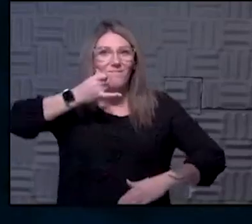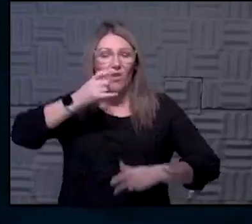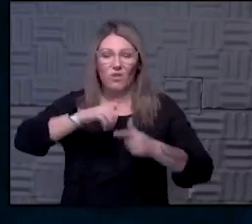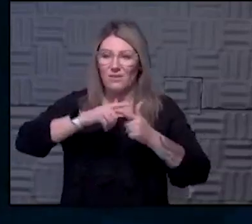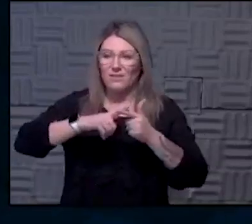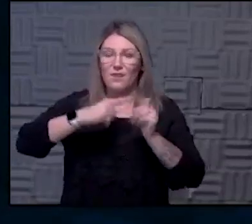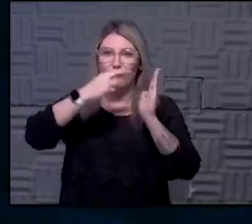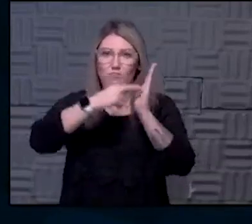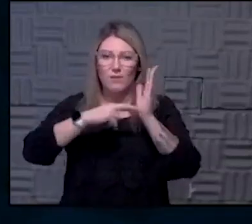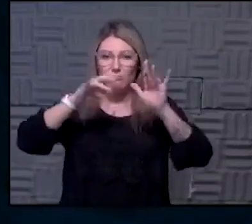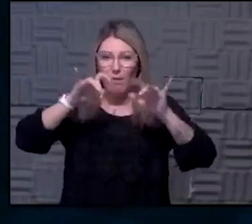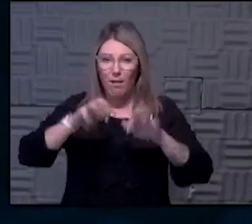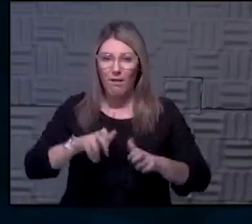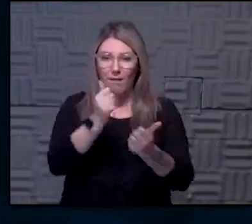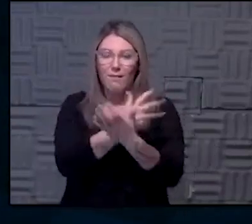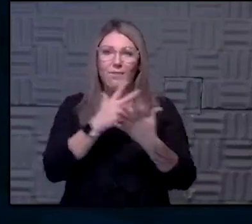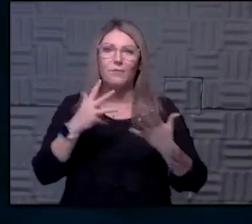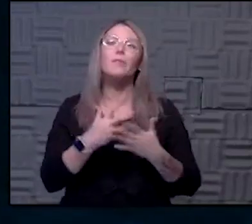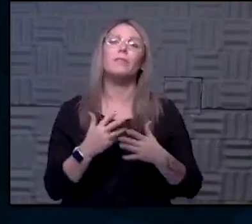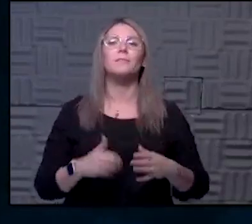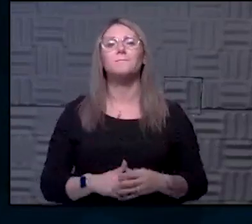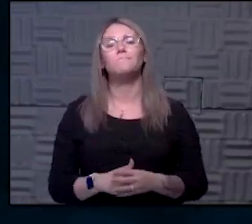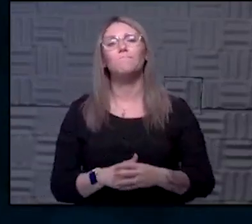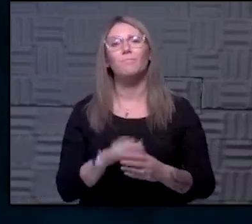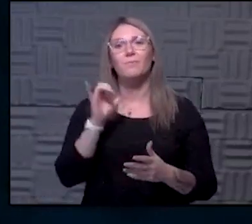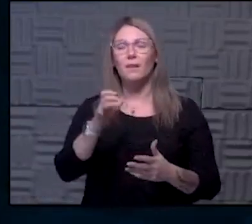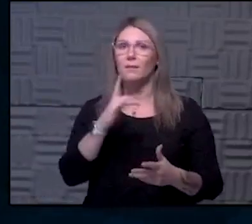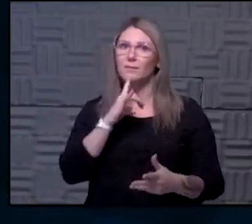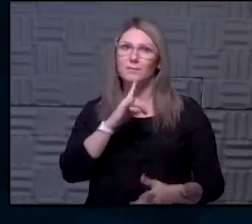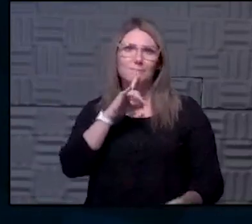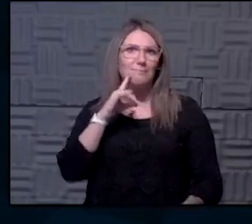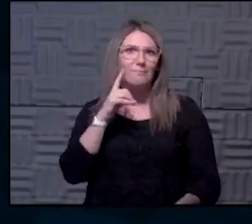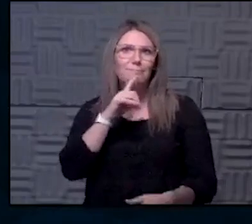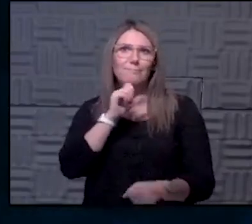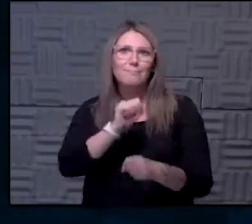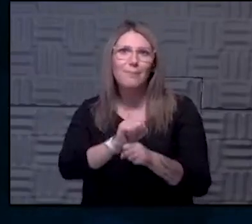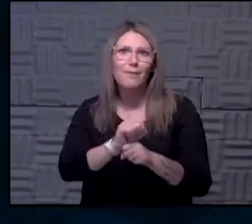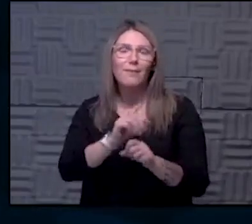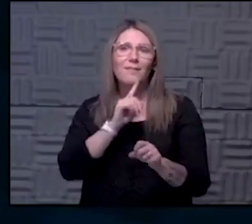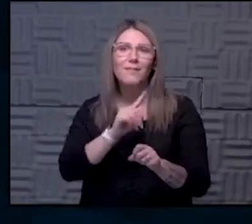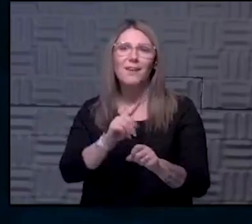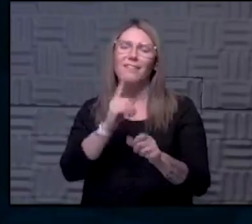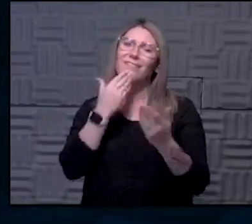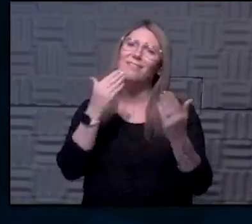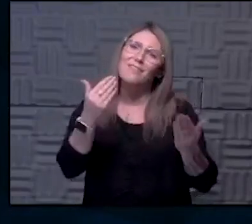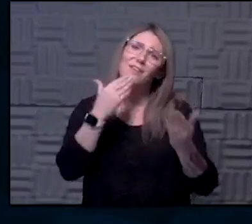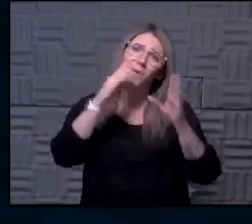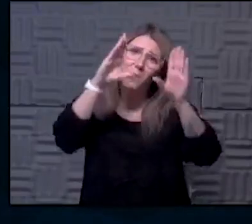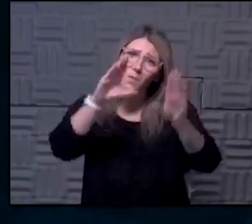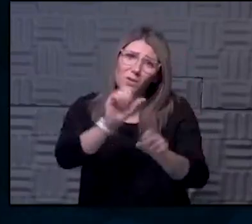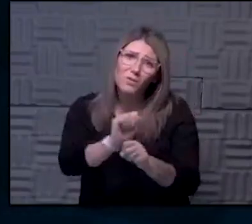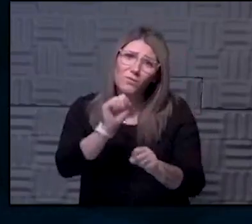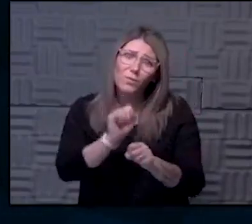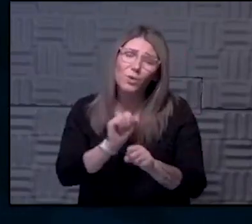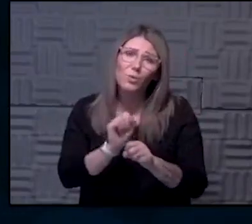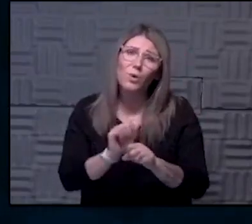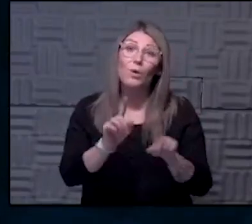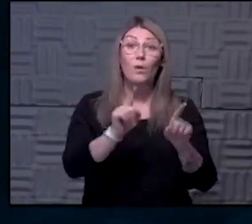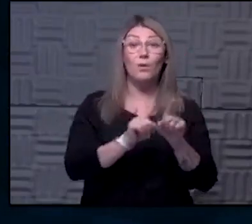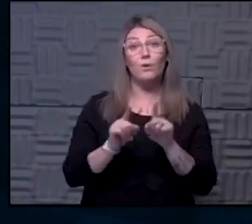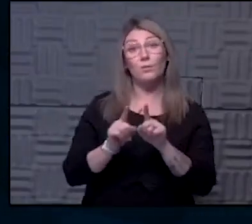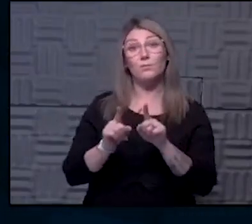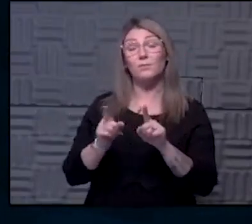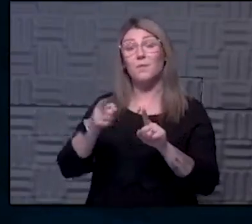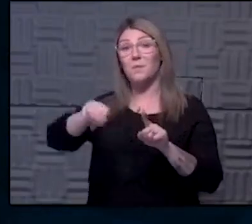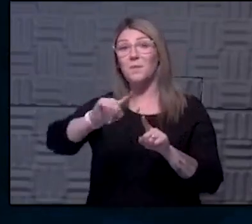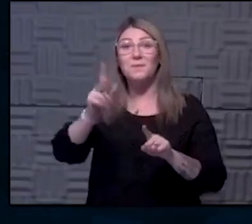and do all those things. That's a lot of dedication. So thank you guys for the great work that you're doing. By the way, for those of you who